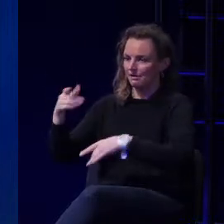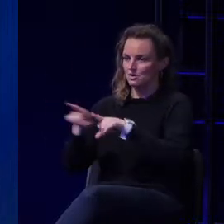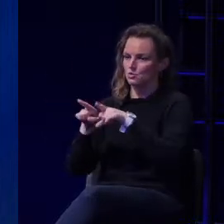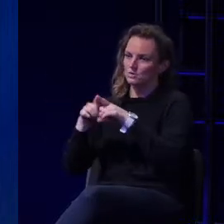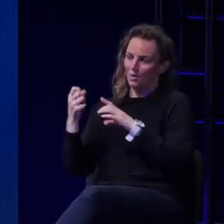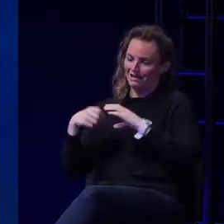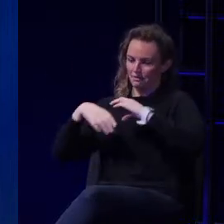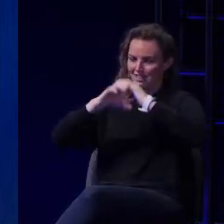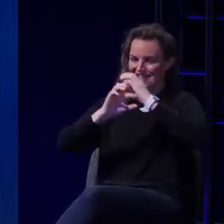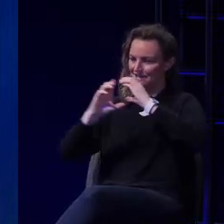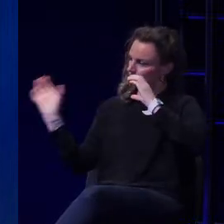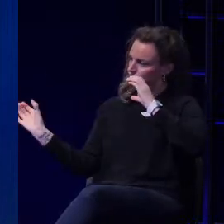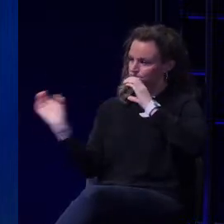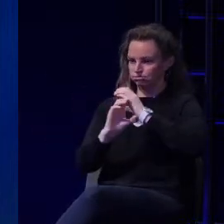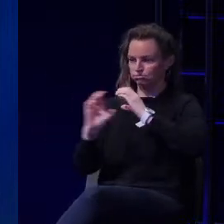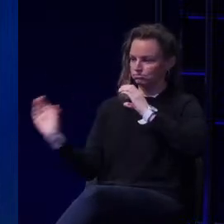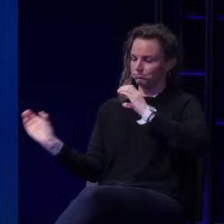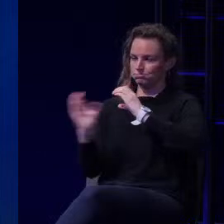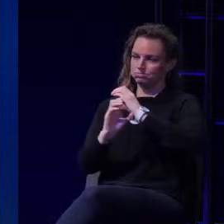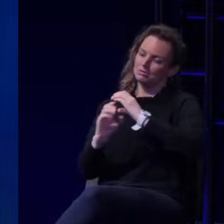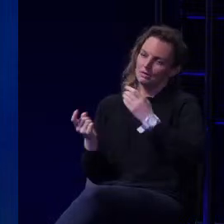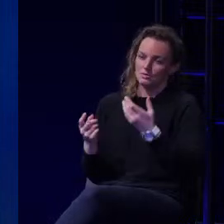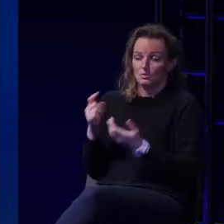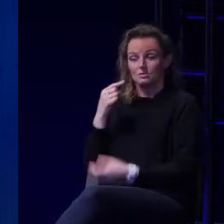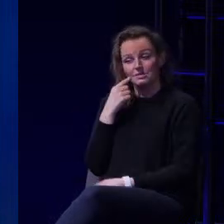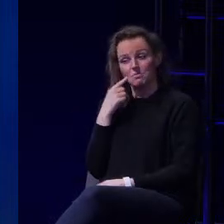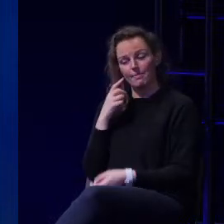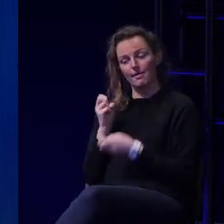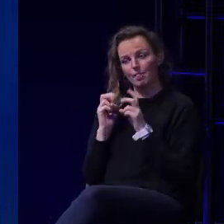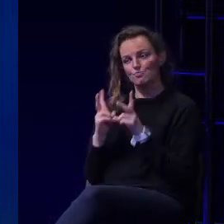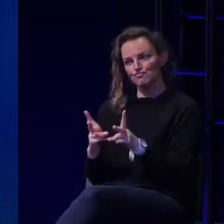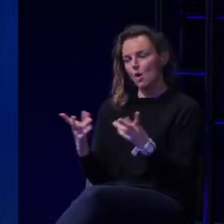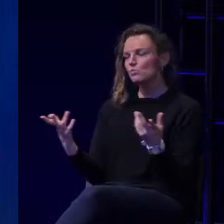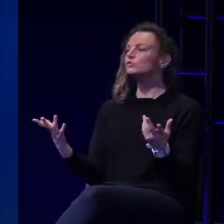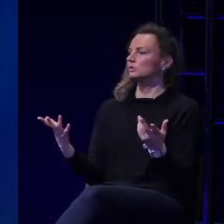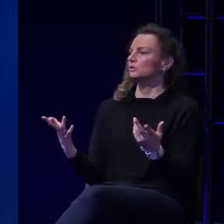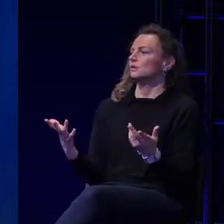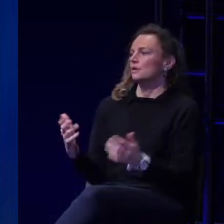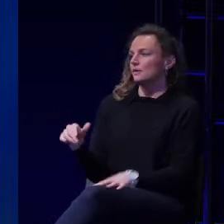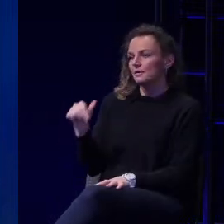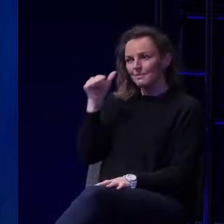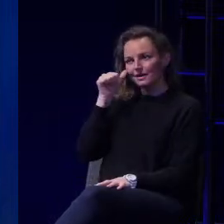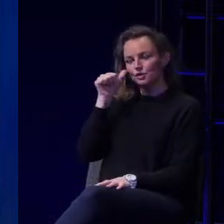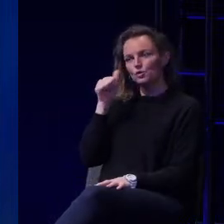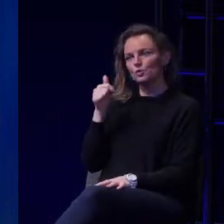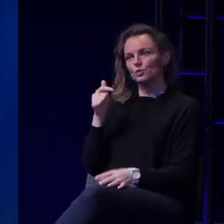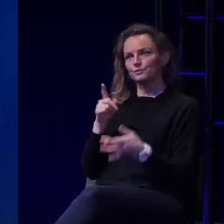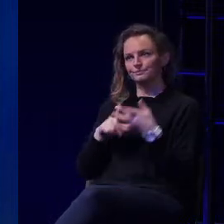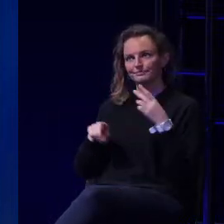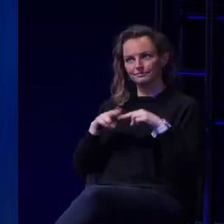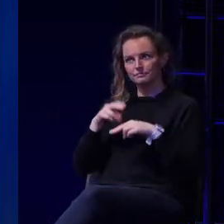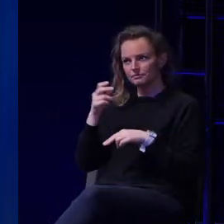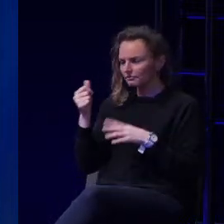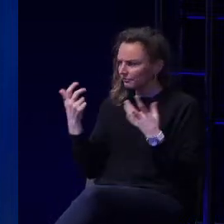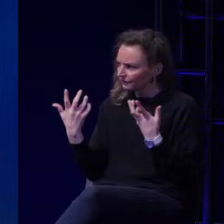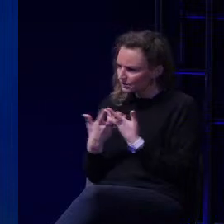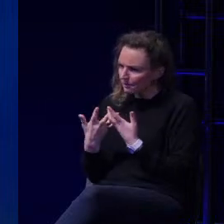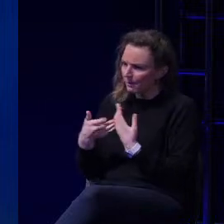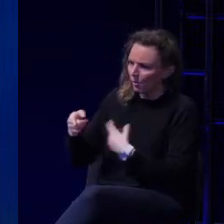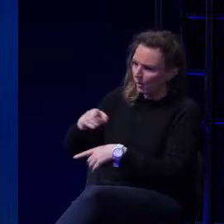could. So really simple, right? Really simple approach, but I just knew if somehow everybody felt like they